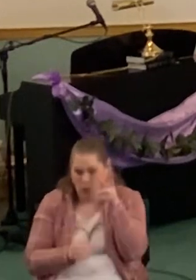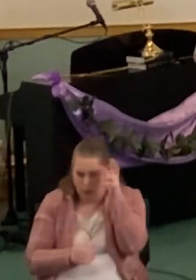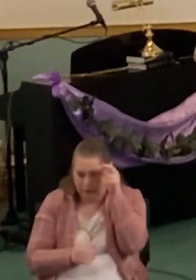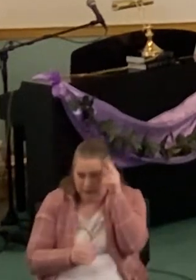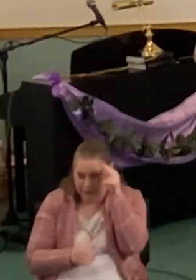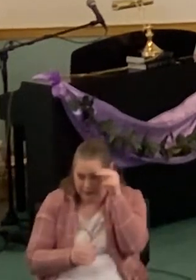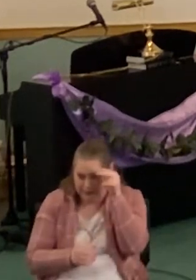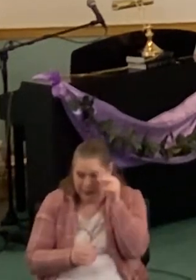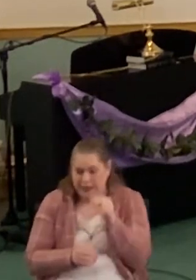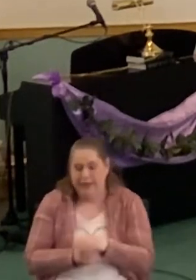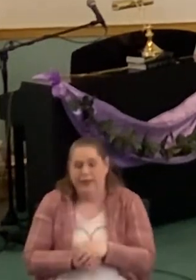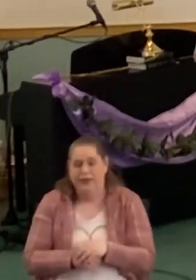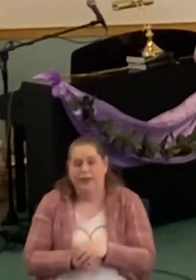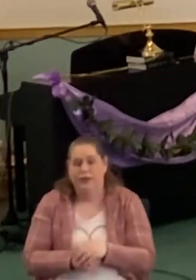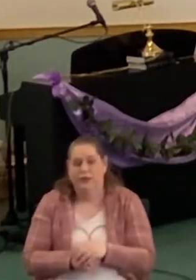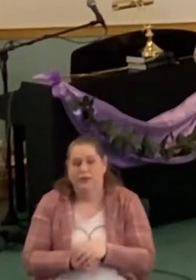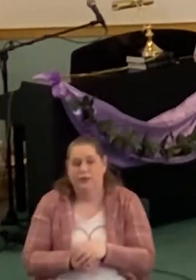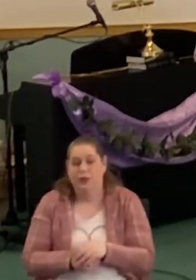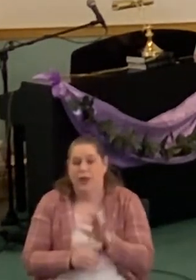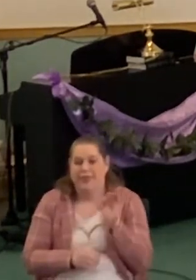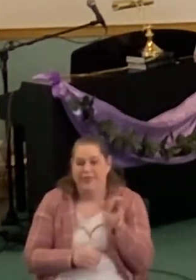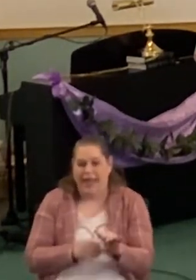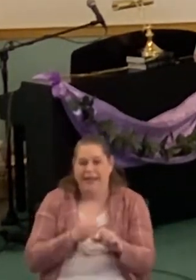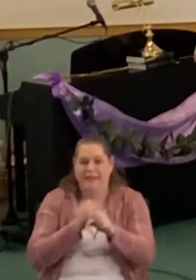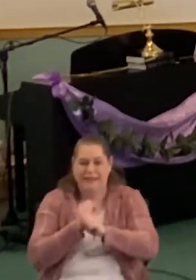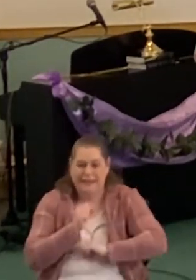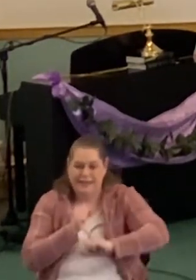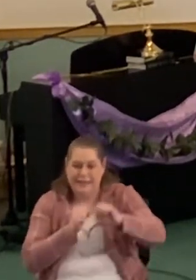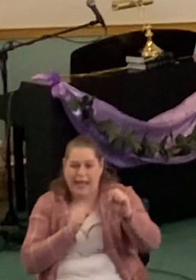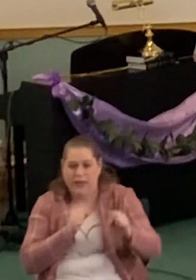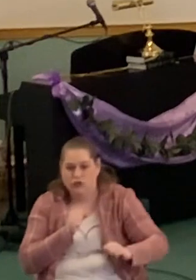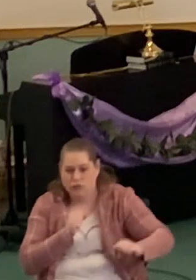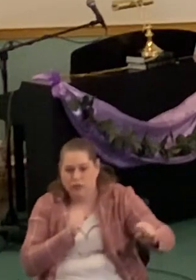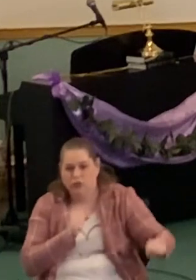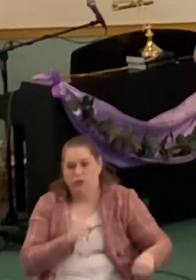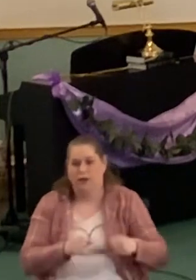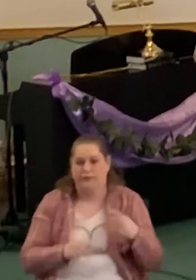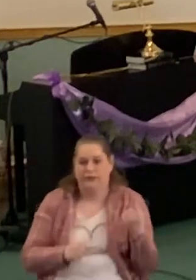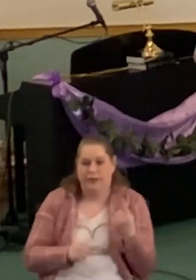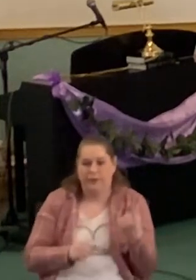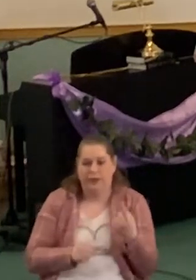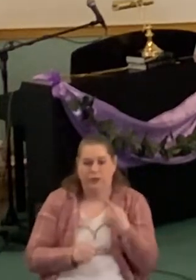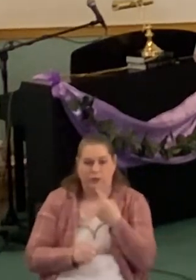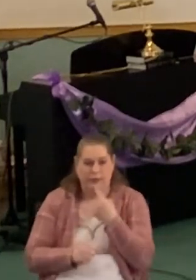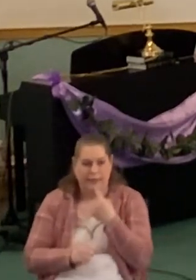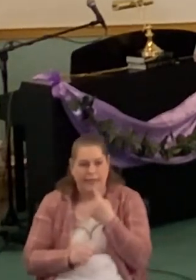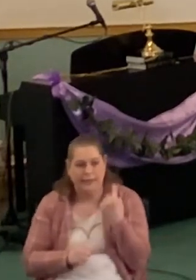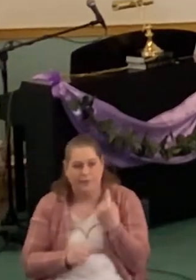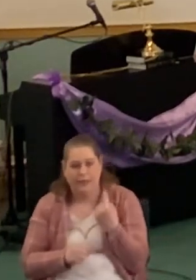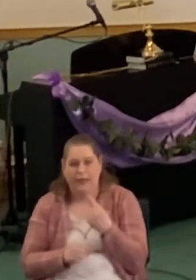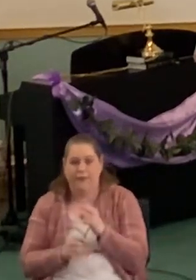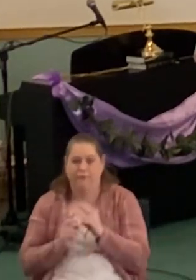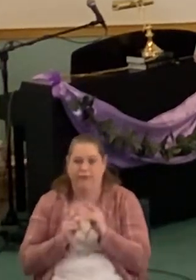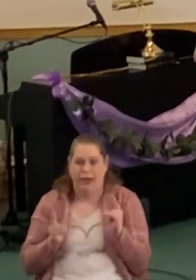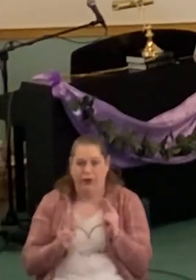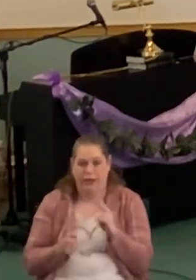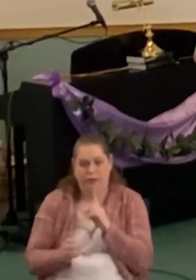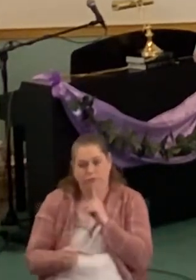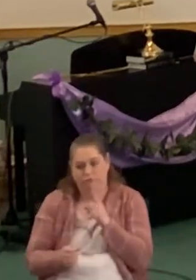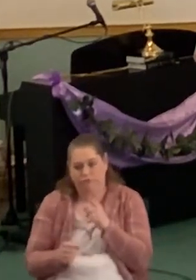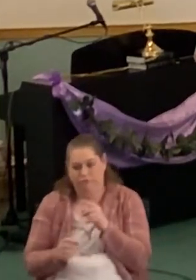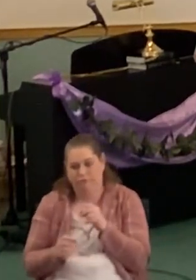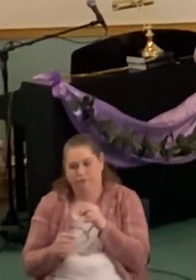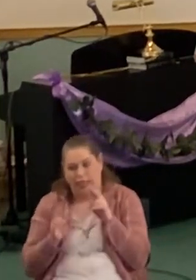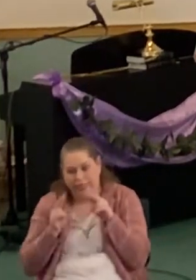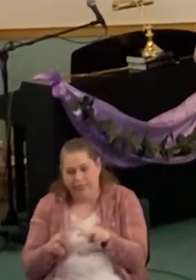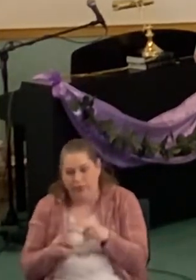in a dramatic way. It's an exaggeration of something to say something very literal. The horses are swifter